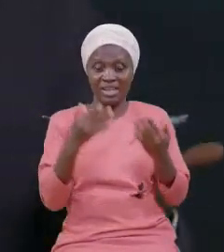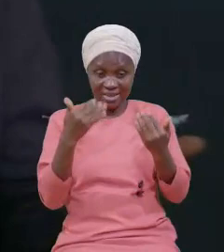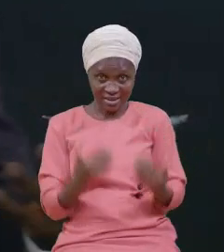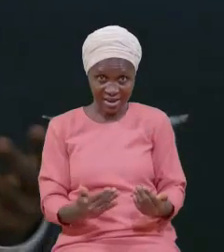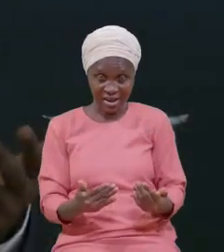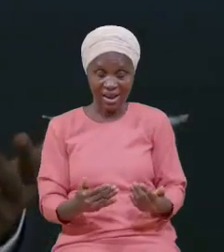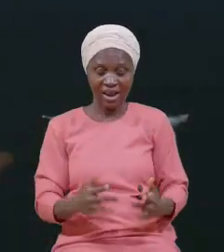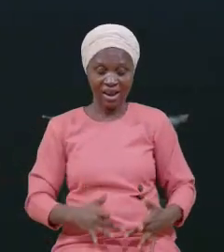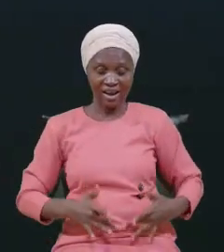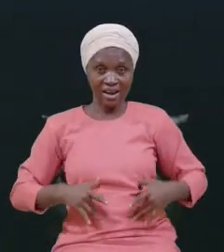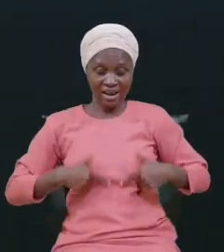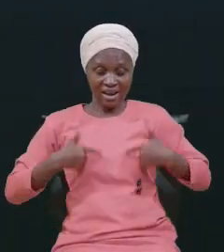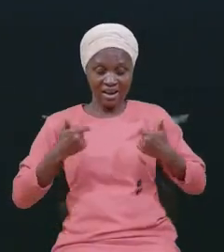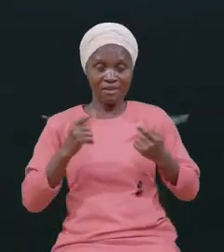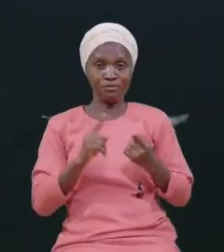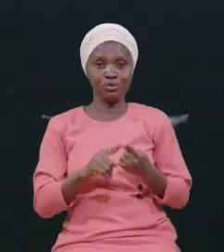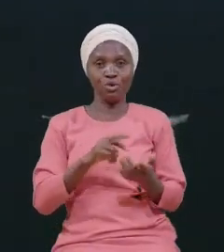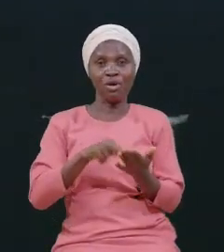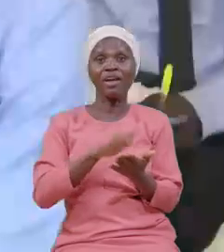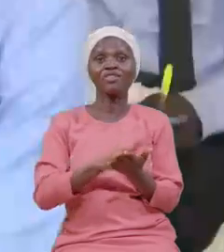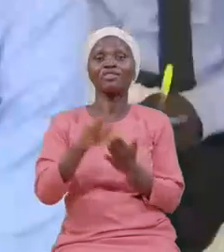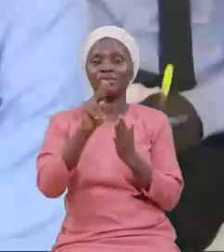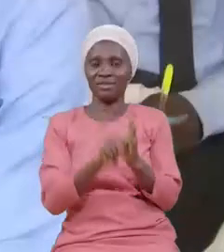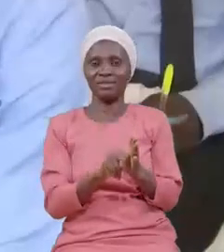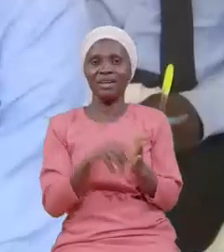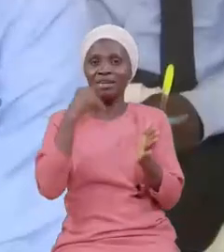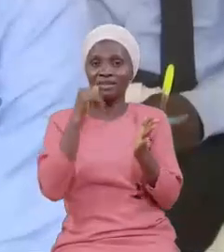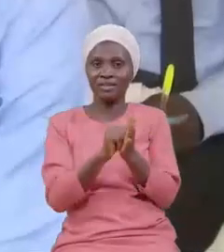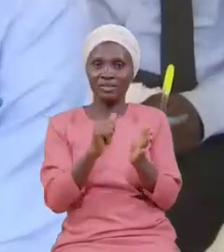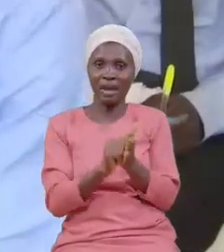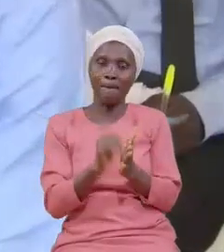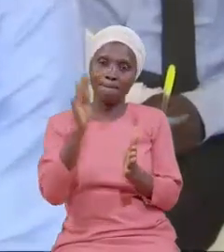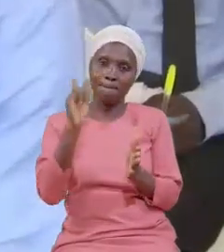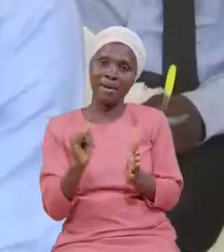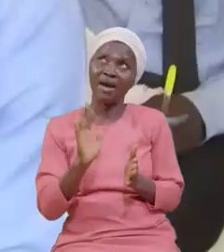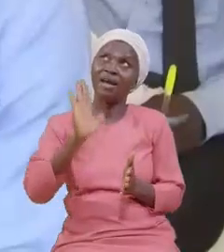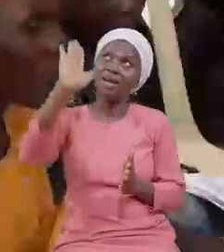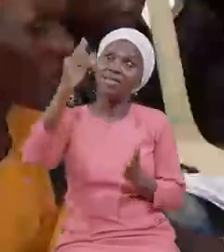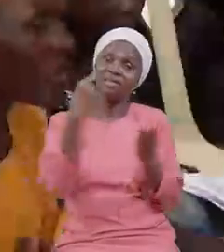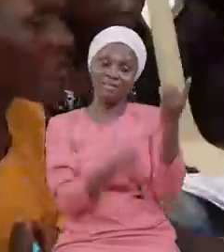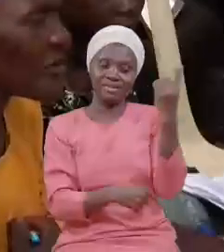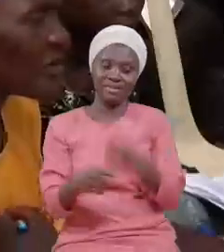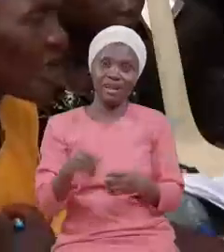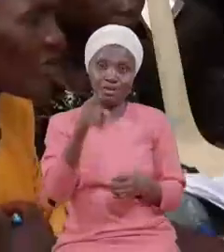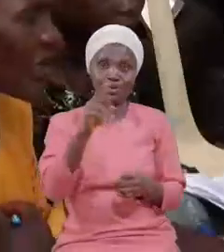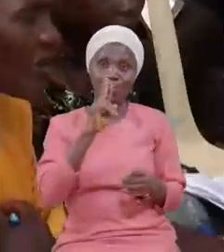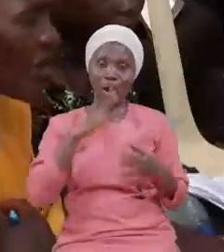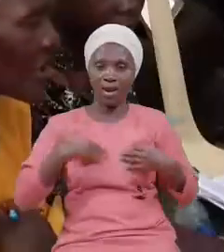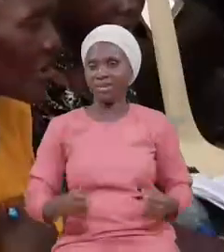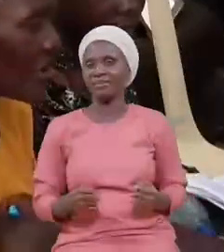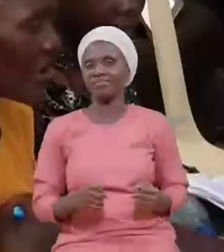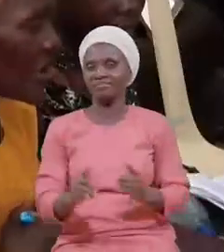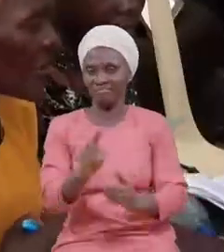whose stripes ye were healed. I am healed. If ye